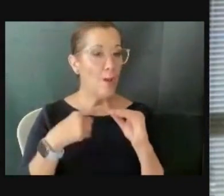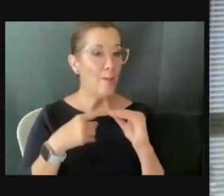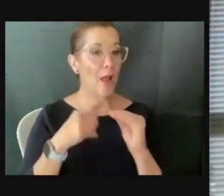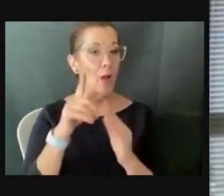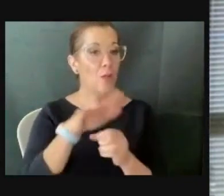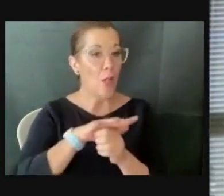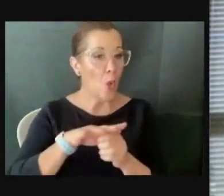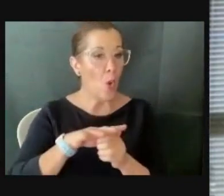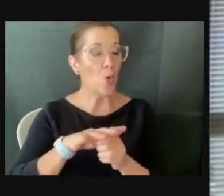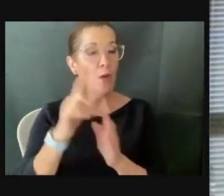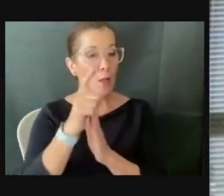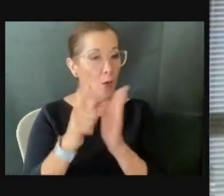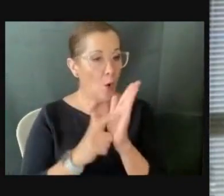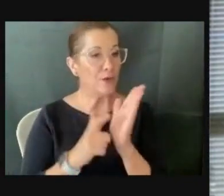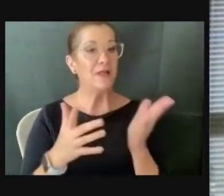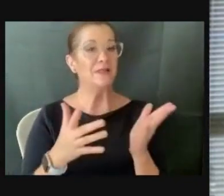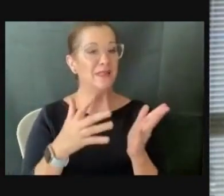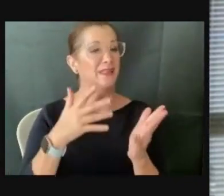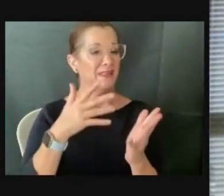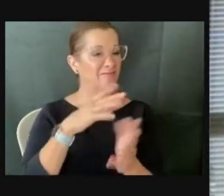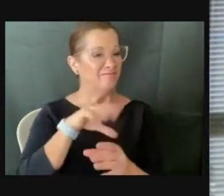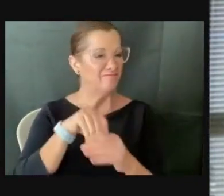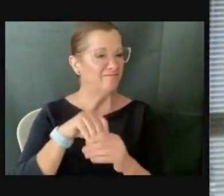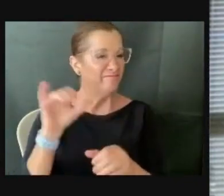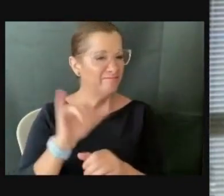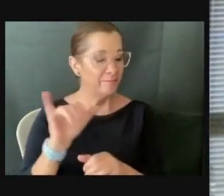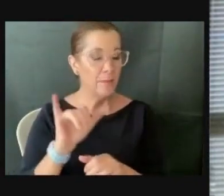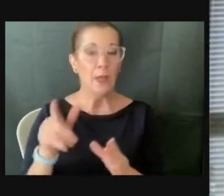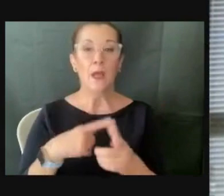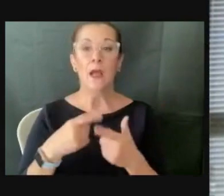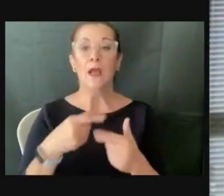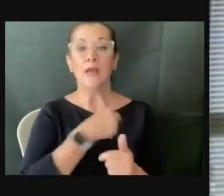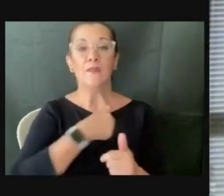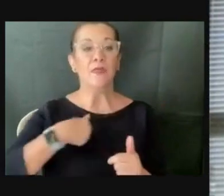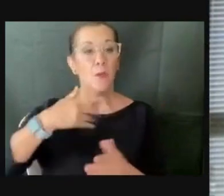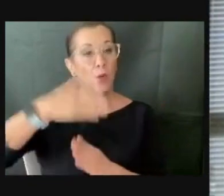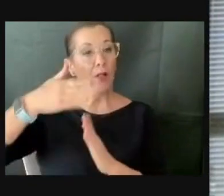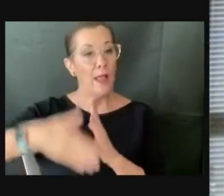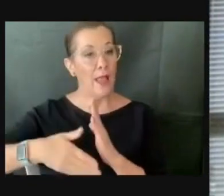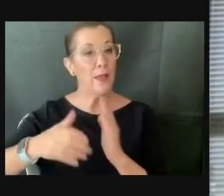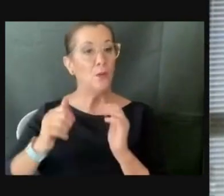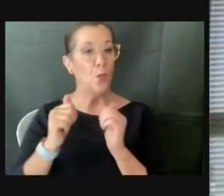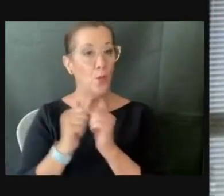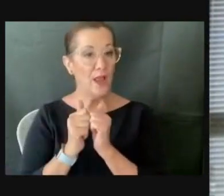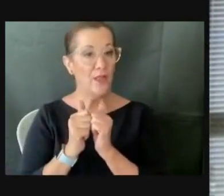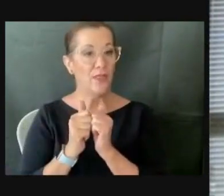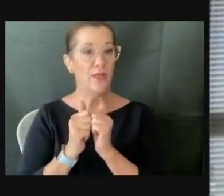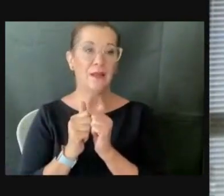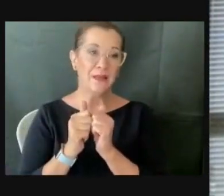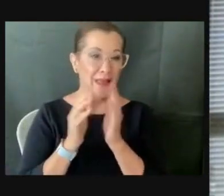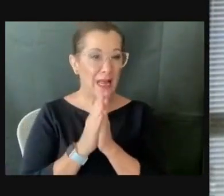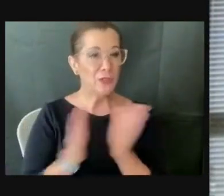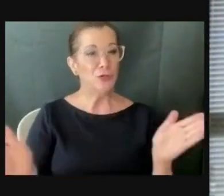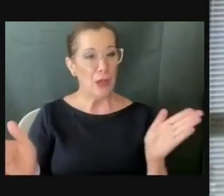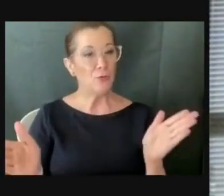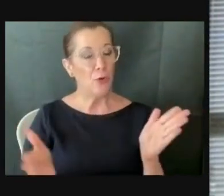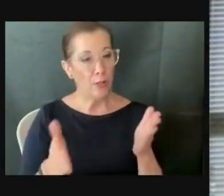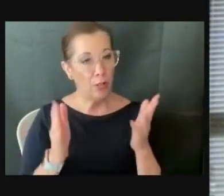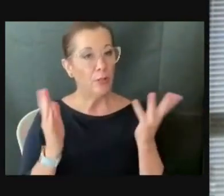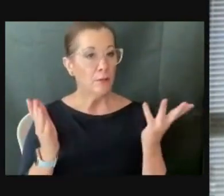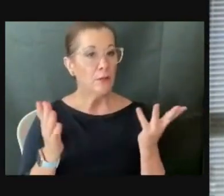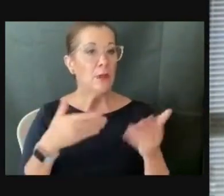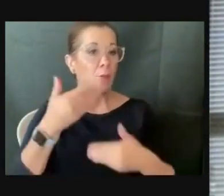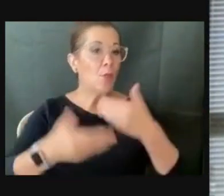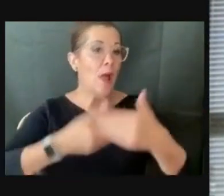local ordinances kind of mixed in there. And then we're going to end with kind of a general overview of the